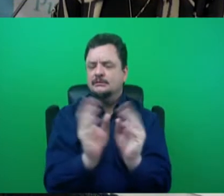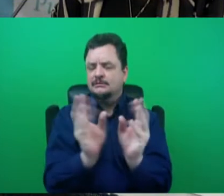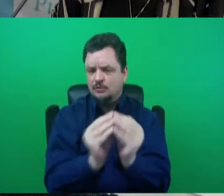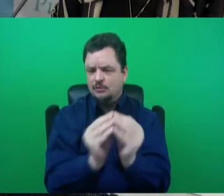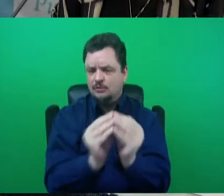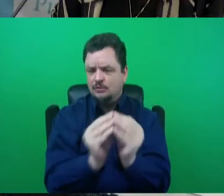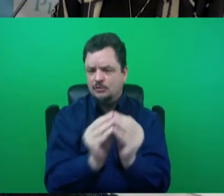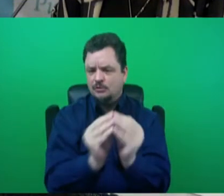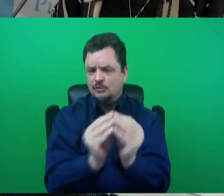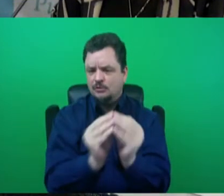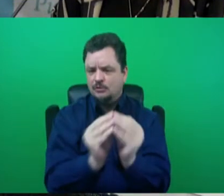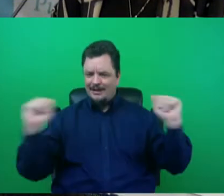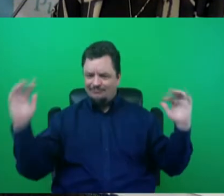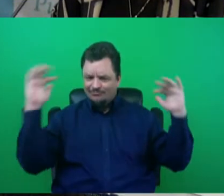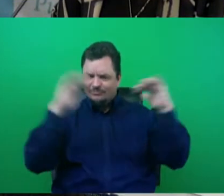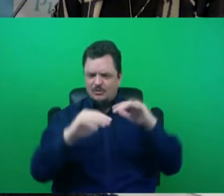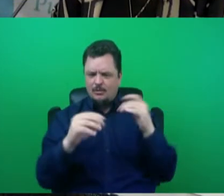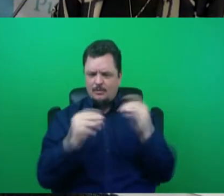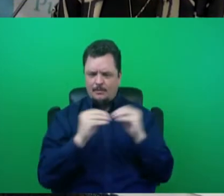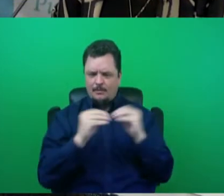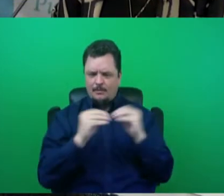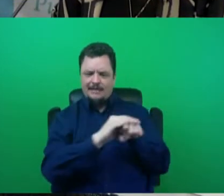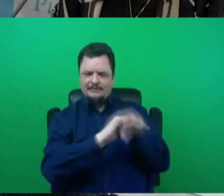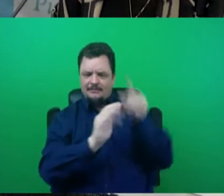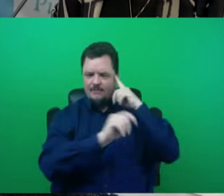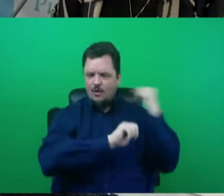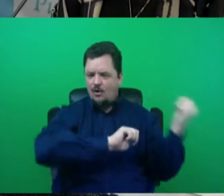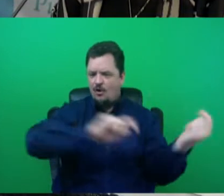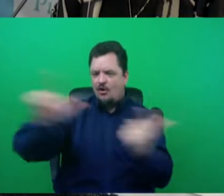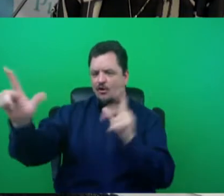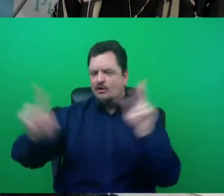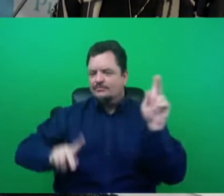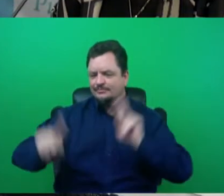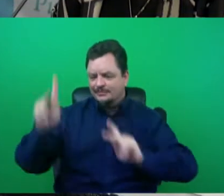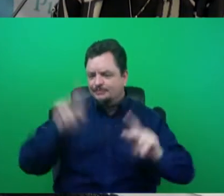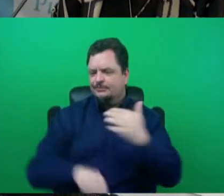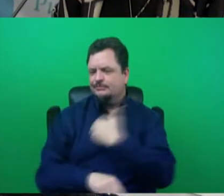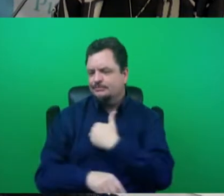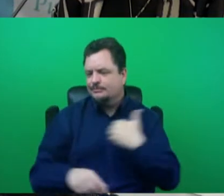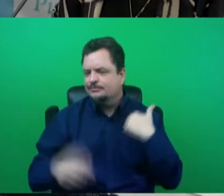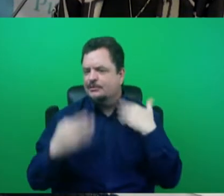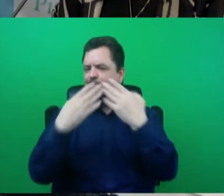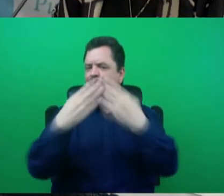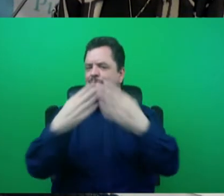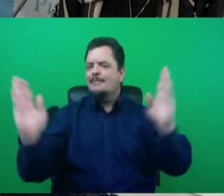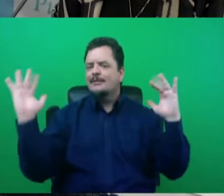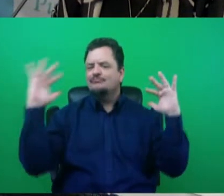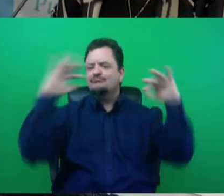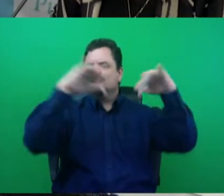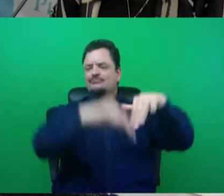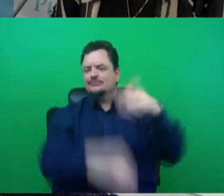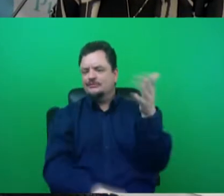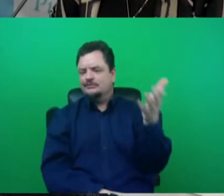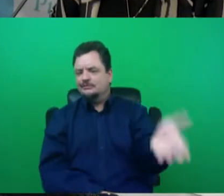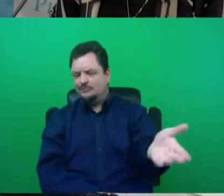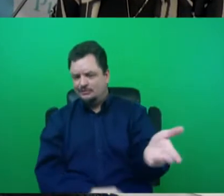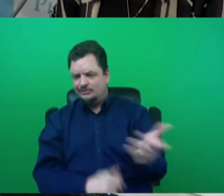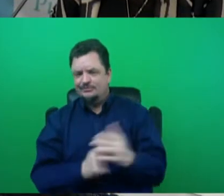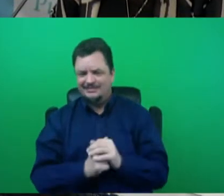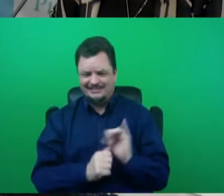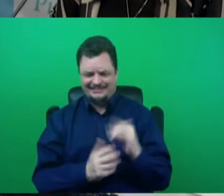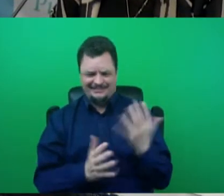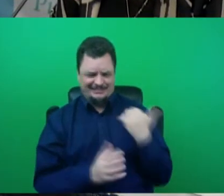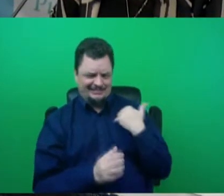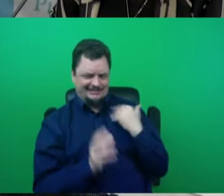easier for guests and members of the public, as noted at the last regular meeting on March 23rd.